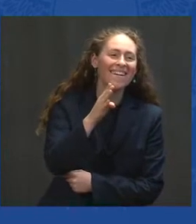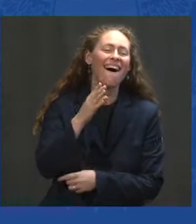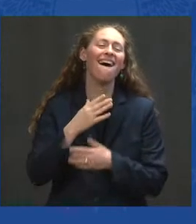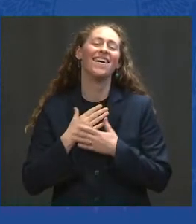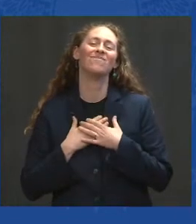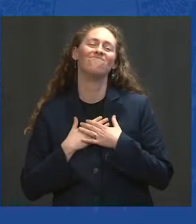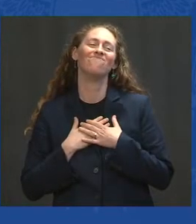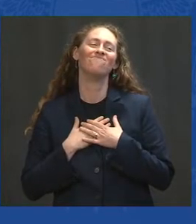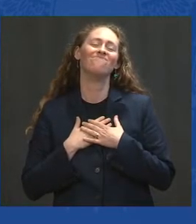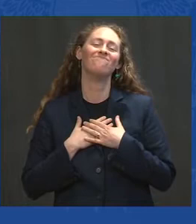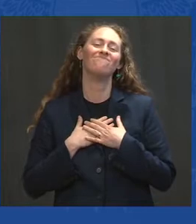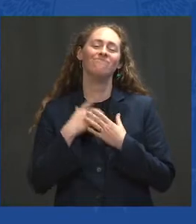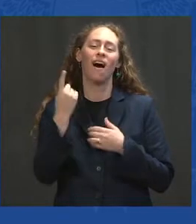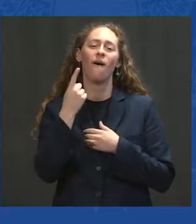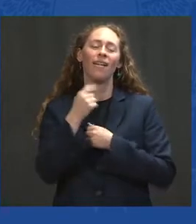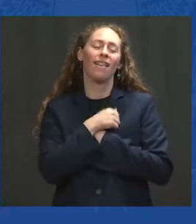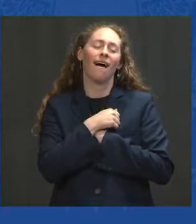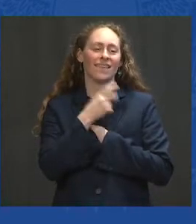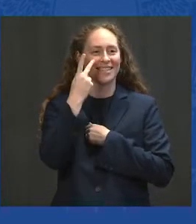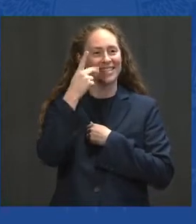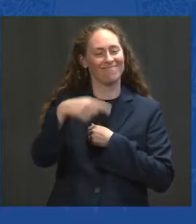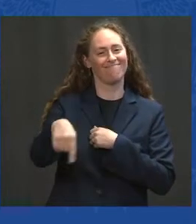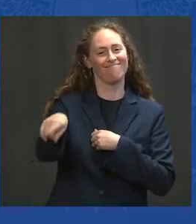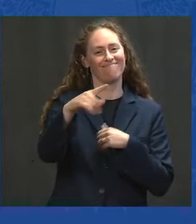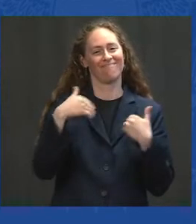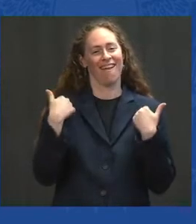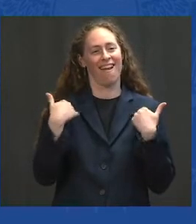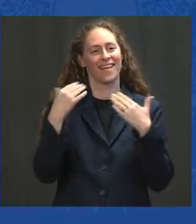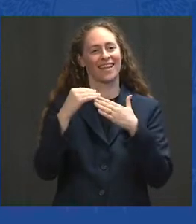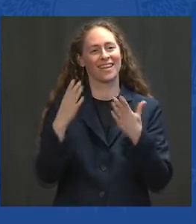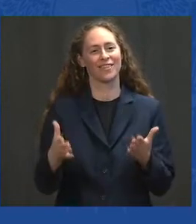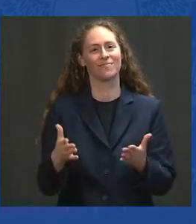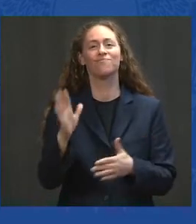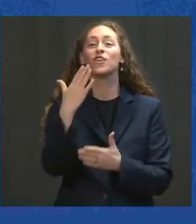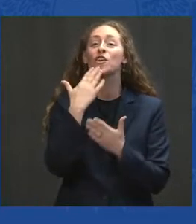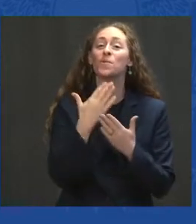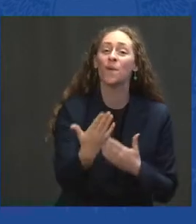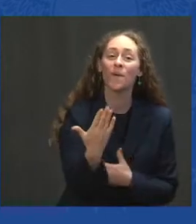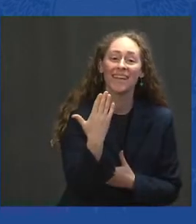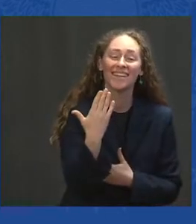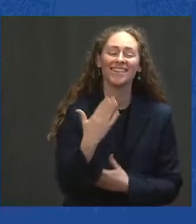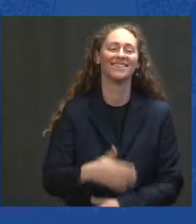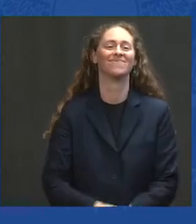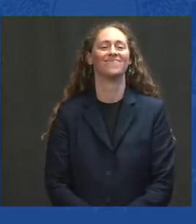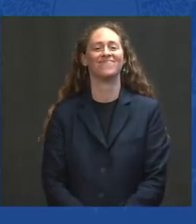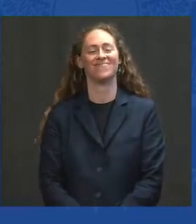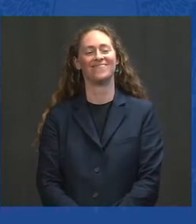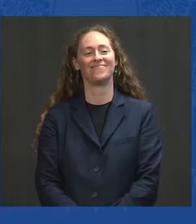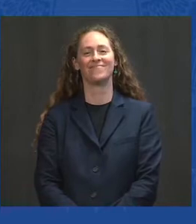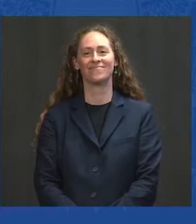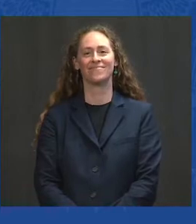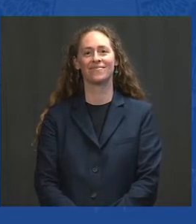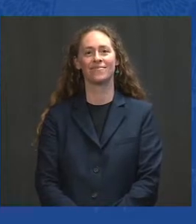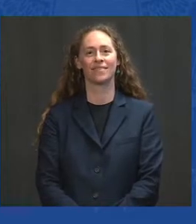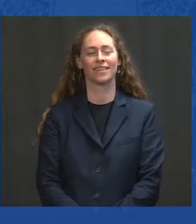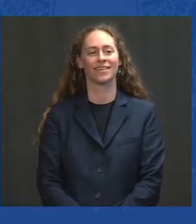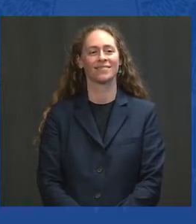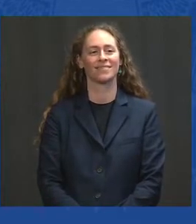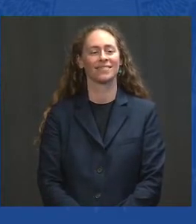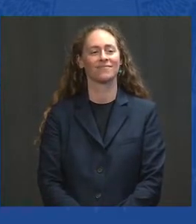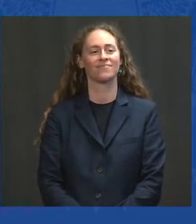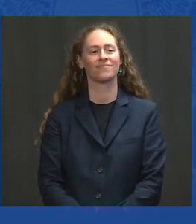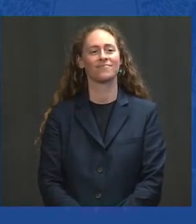young leaders. Well, good morning, everyone. Good morning. Let us mark